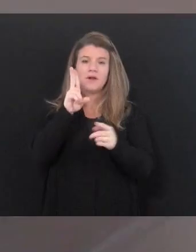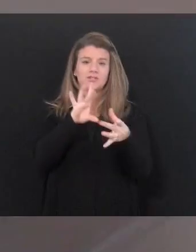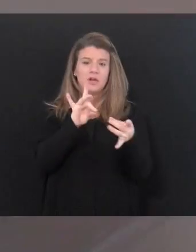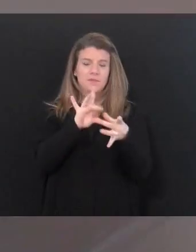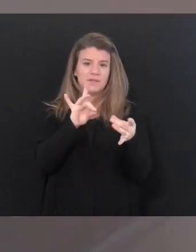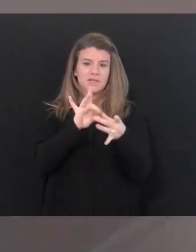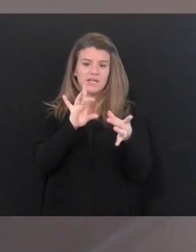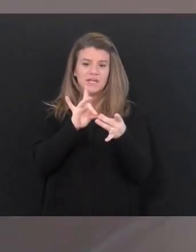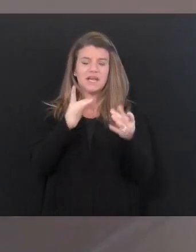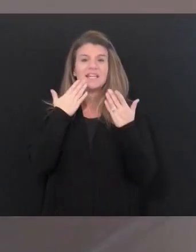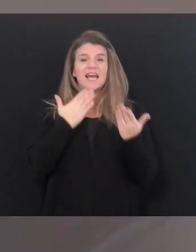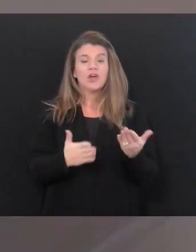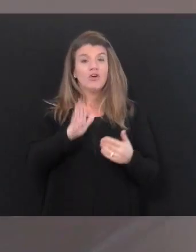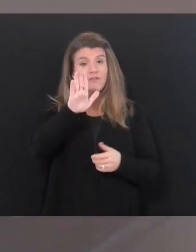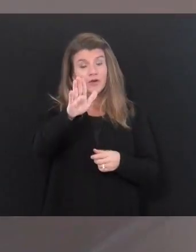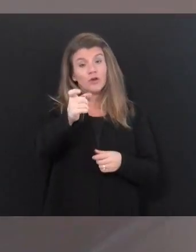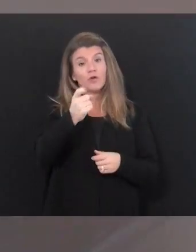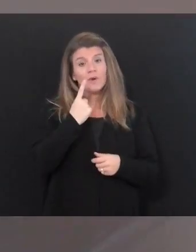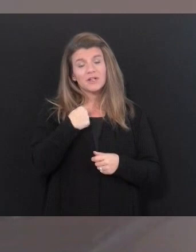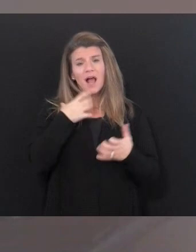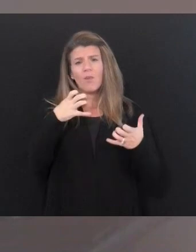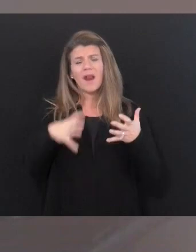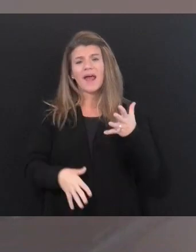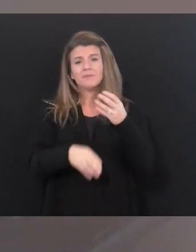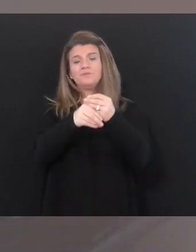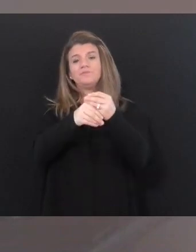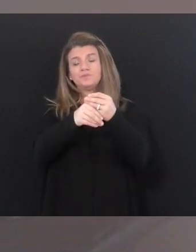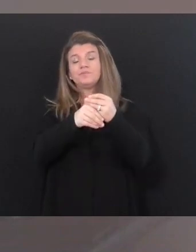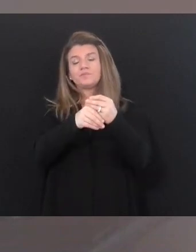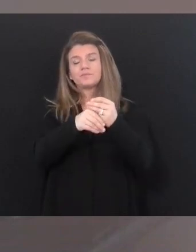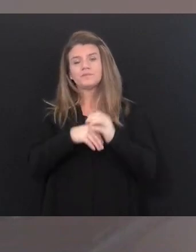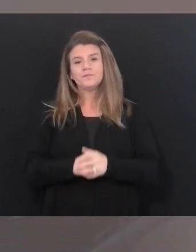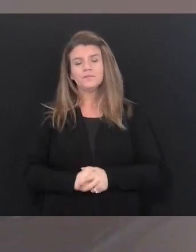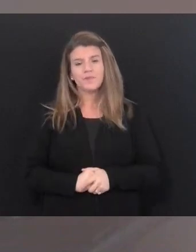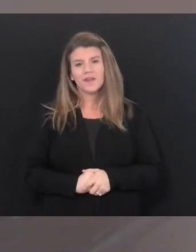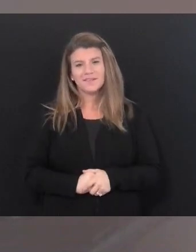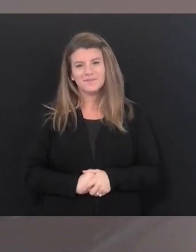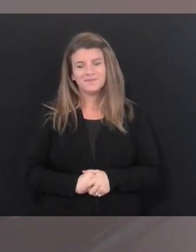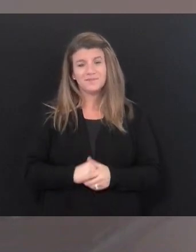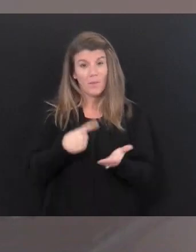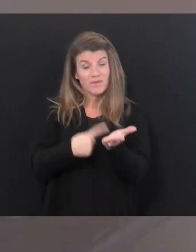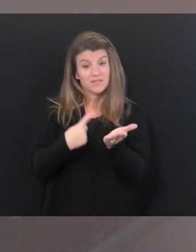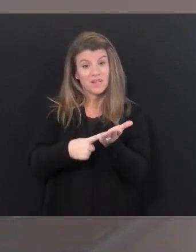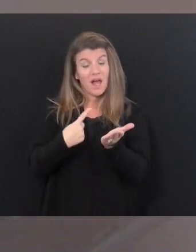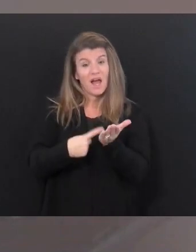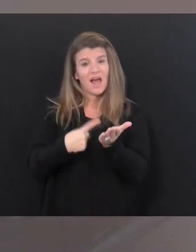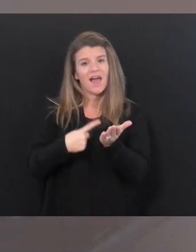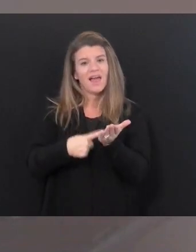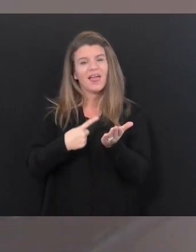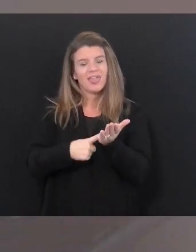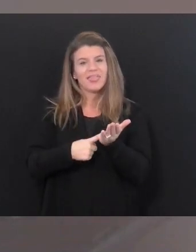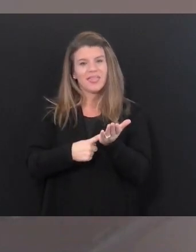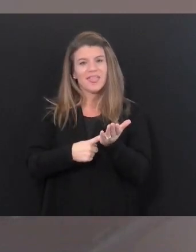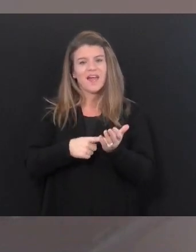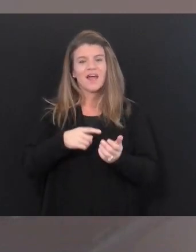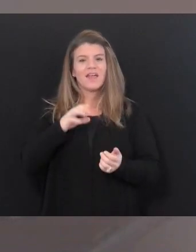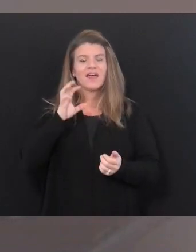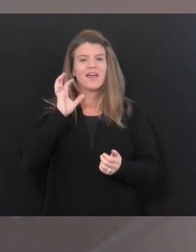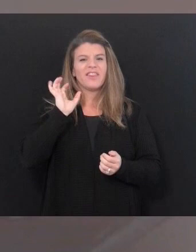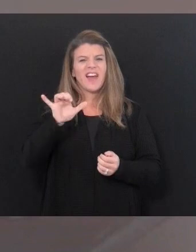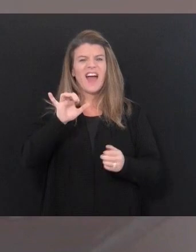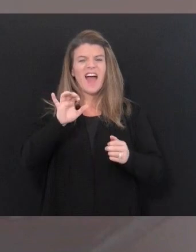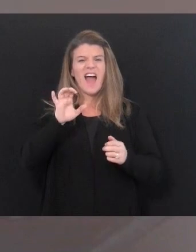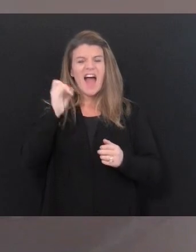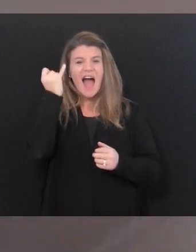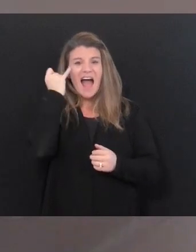you for the question, is that, you know, we've talked a bit about the concept of the hammer and the dance. The idea